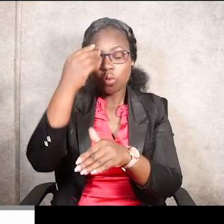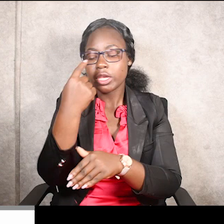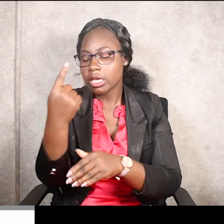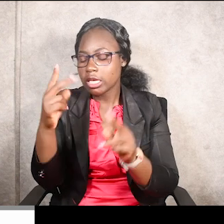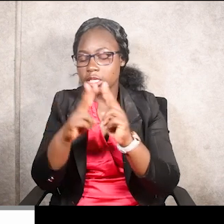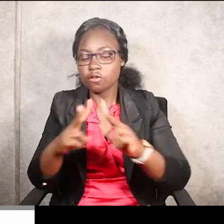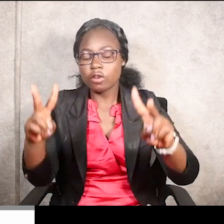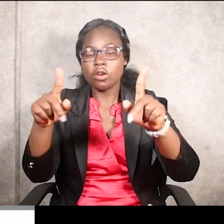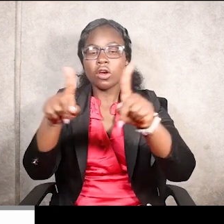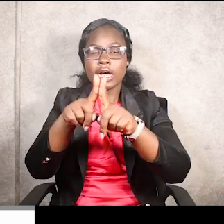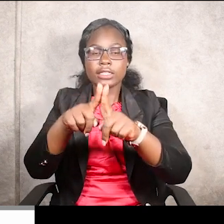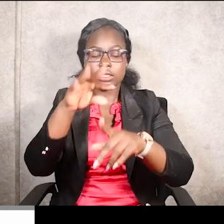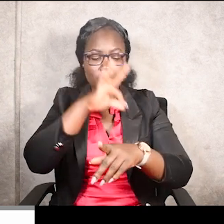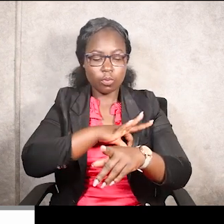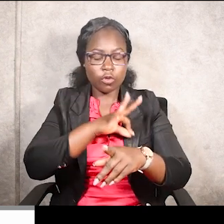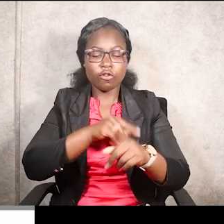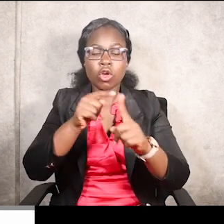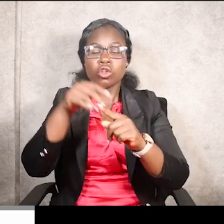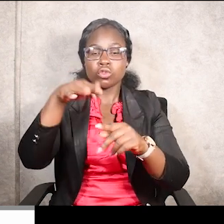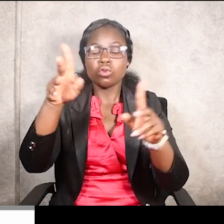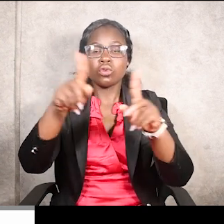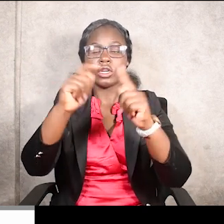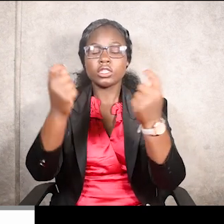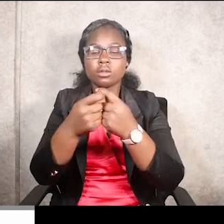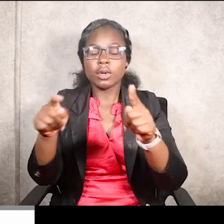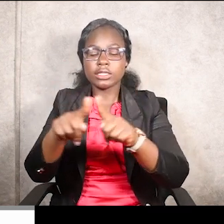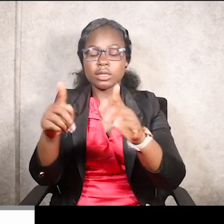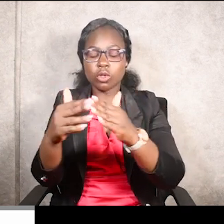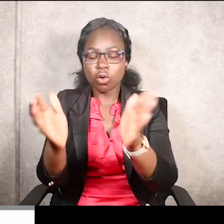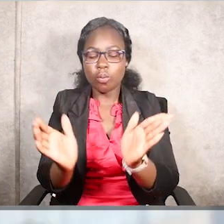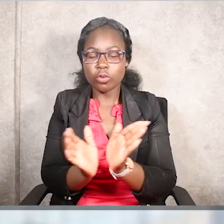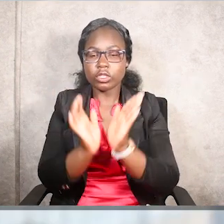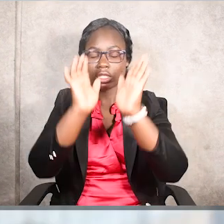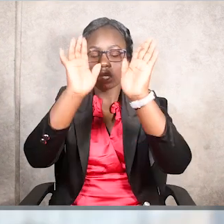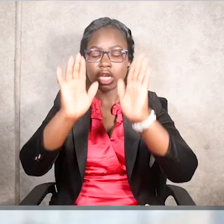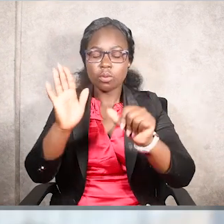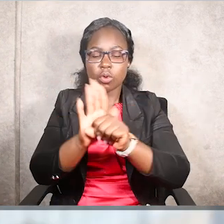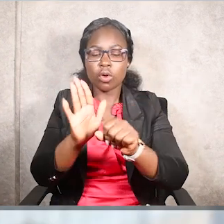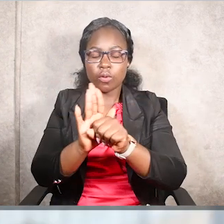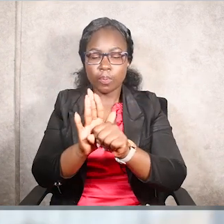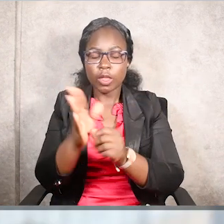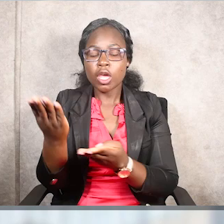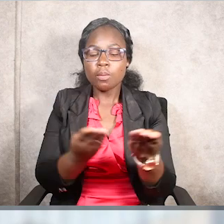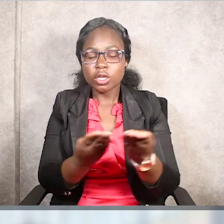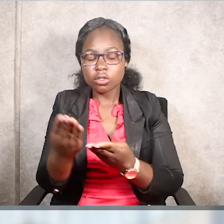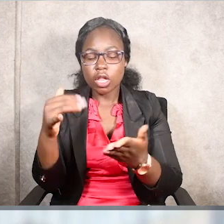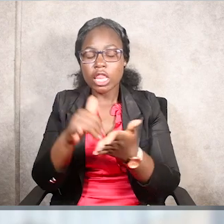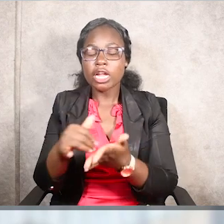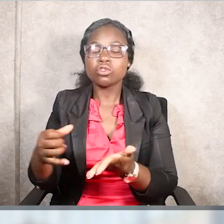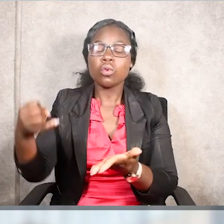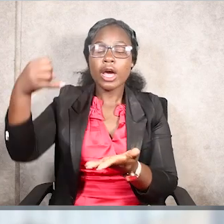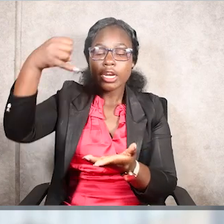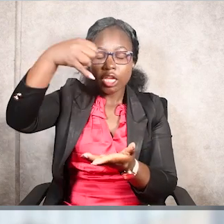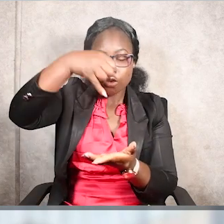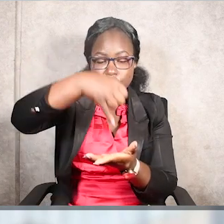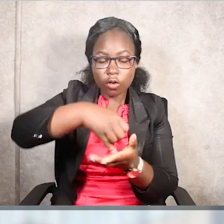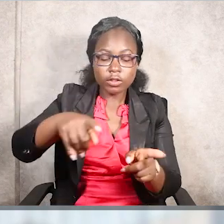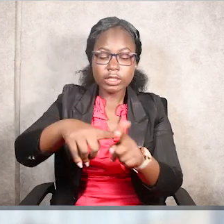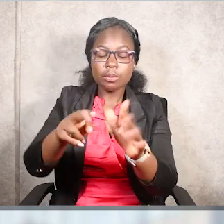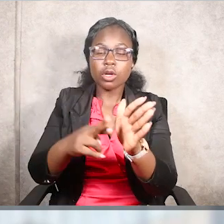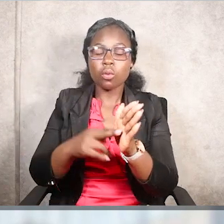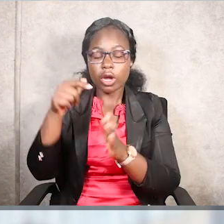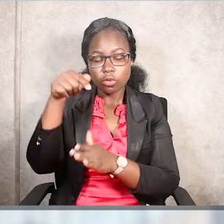and its benefit to your team and your community is very important. The business that you're engaging in requires